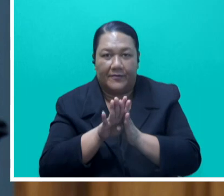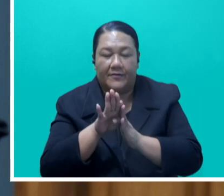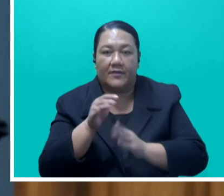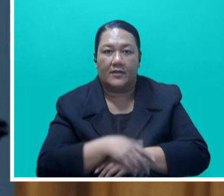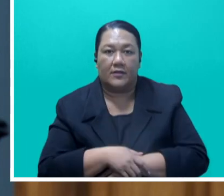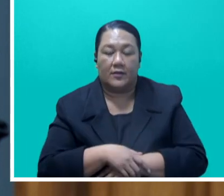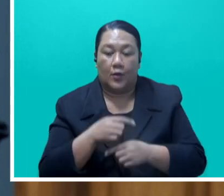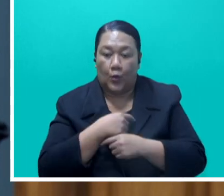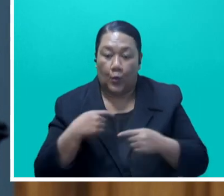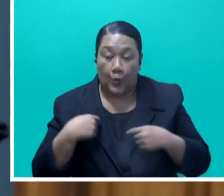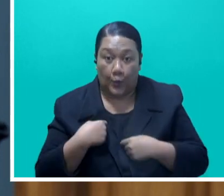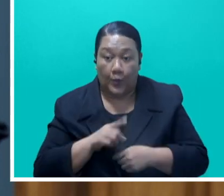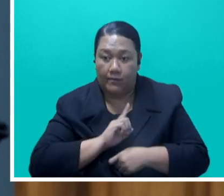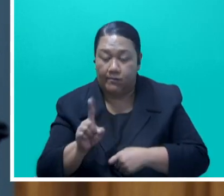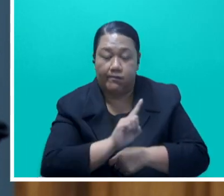from